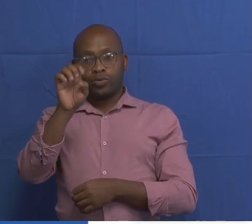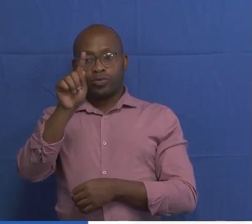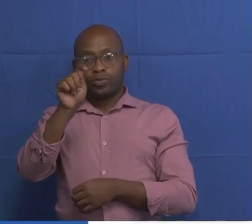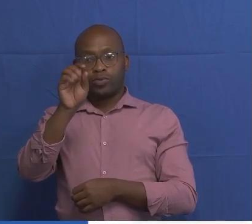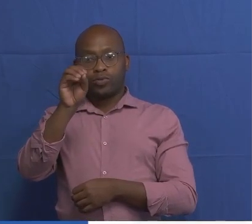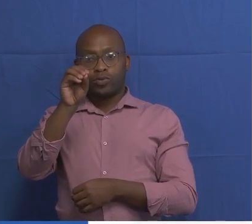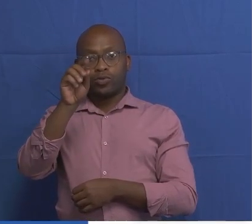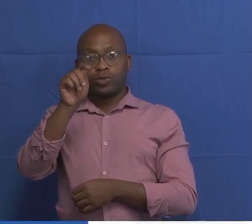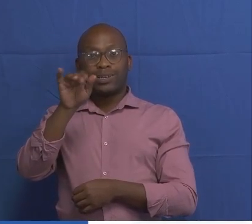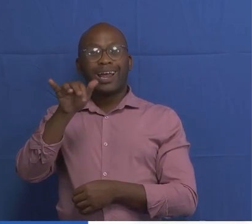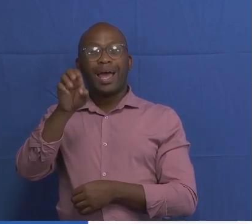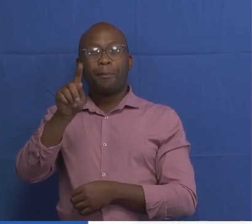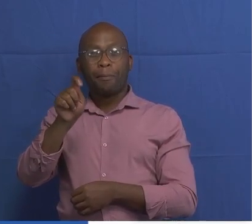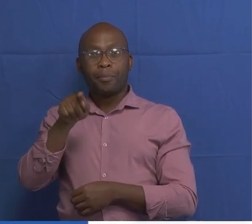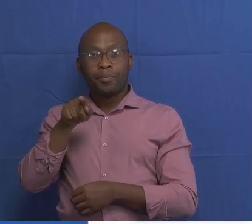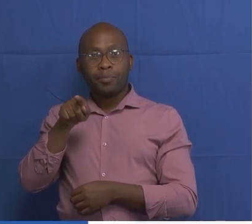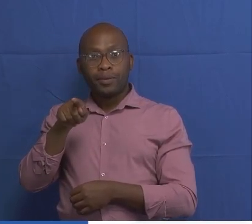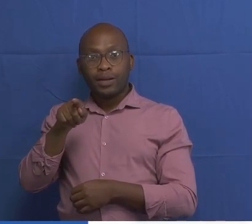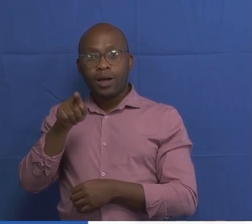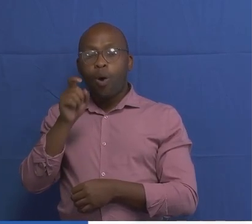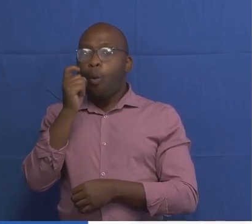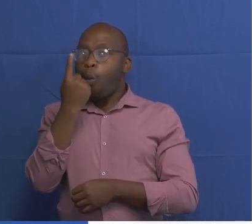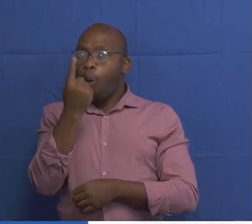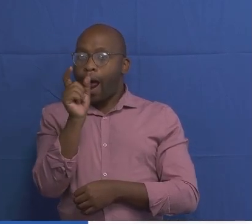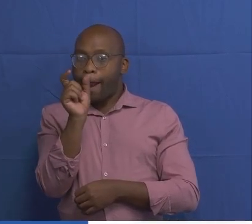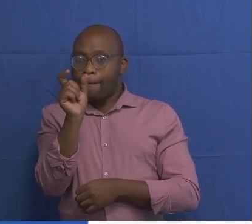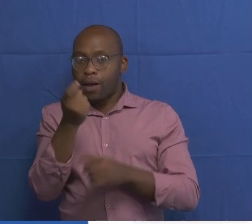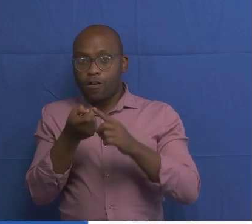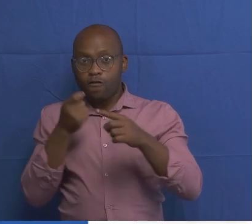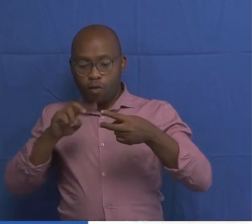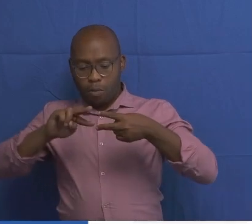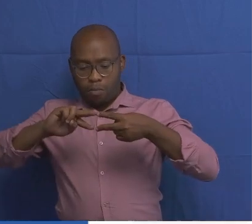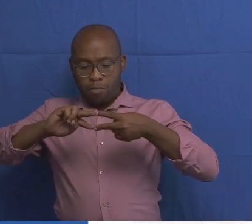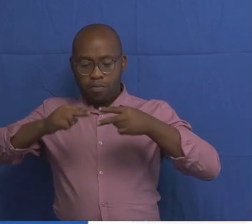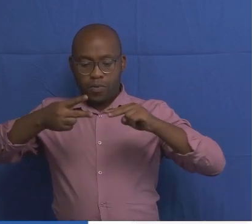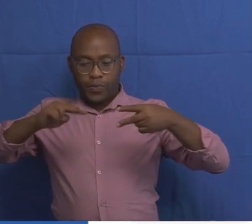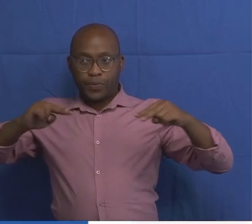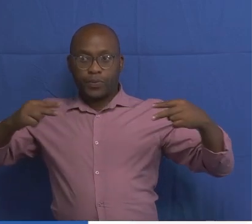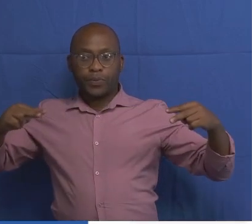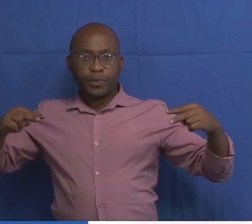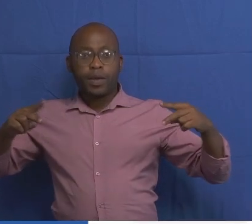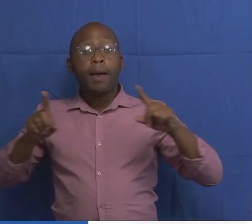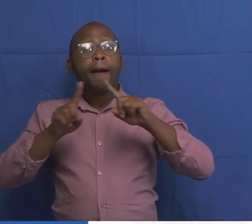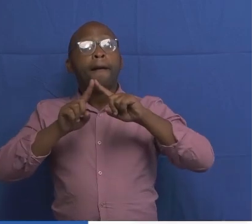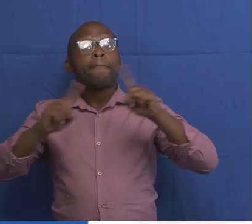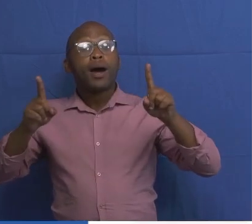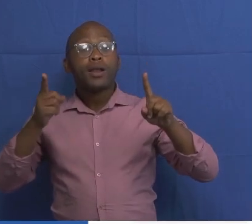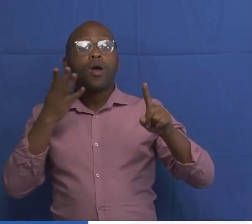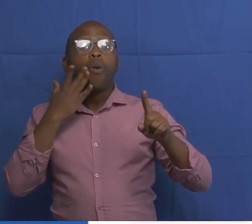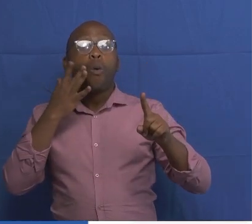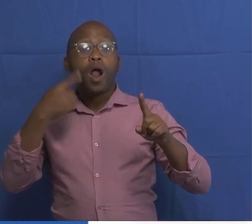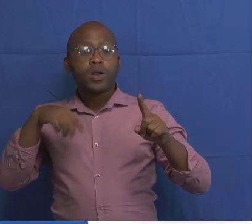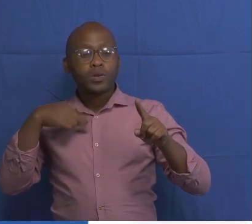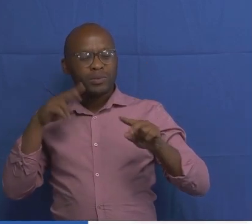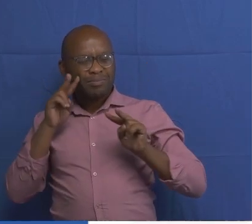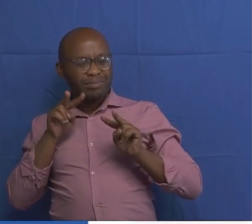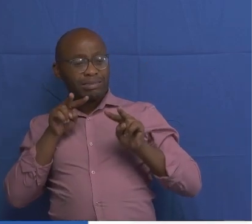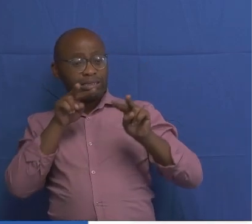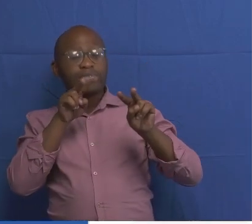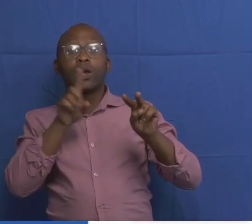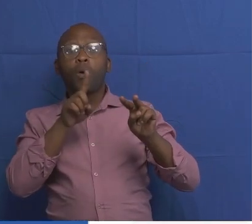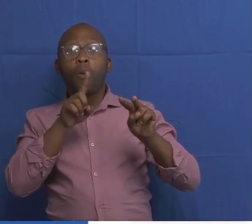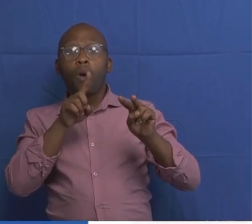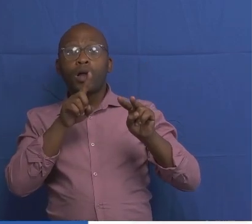inherited. But then now what we see is the physical expression or the appearance of an organism, which we call now